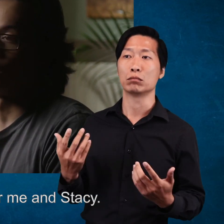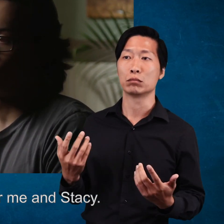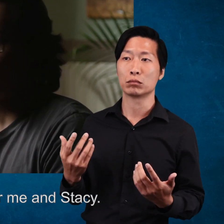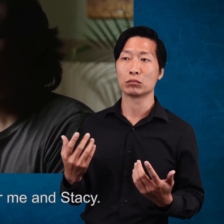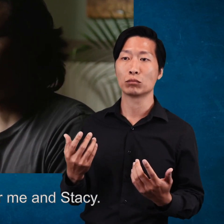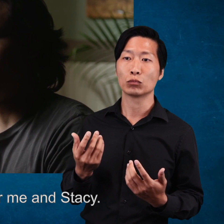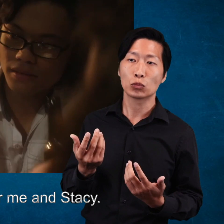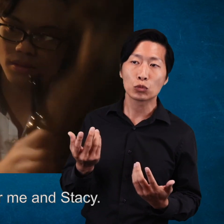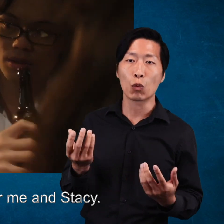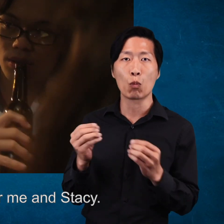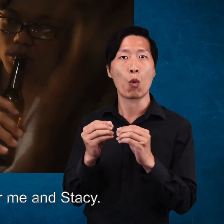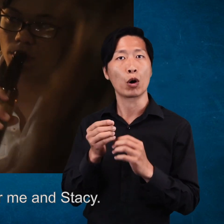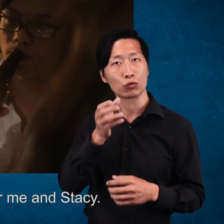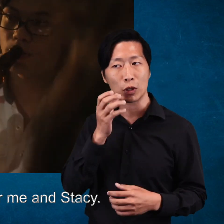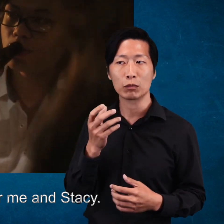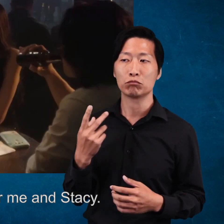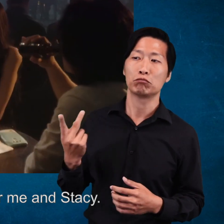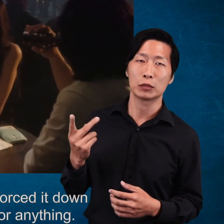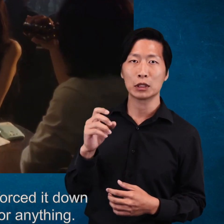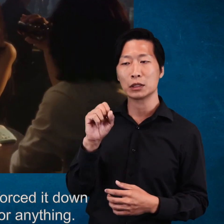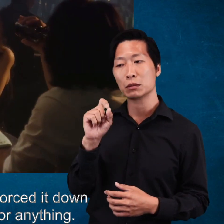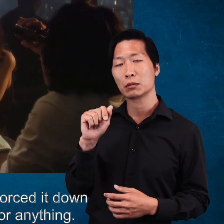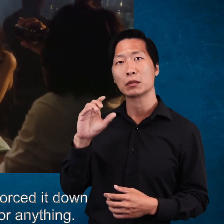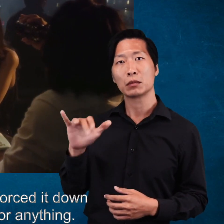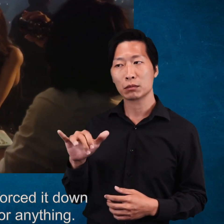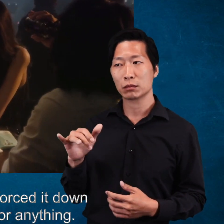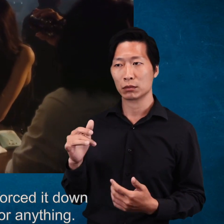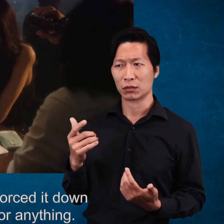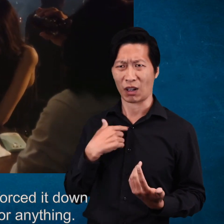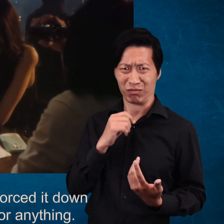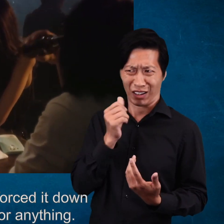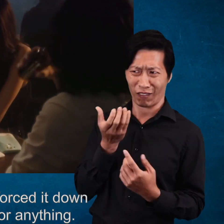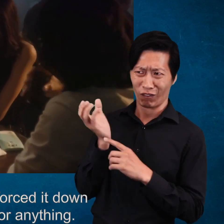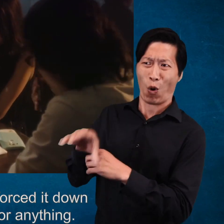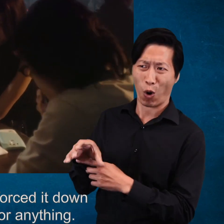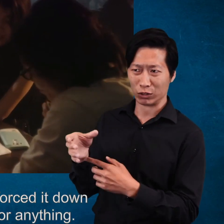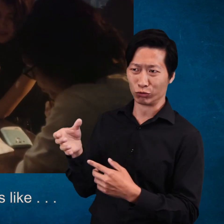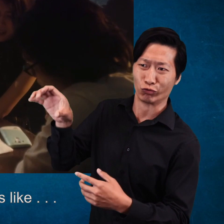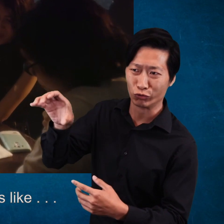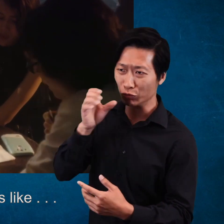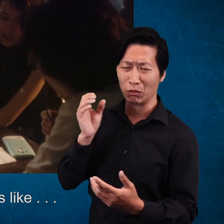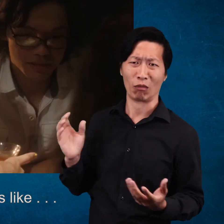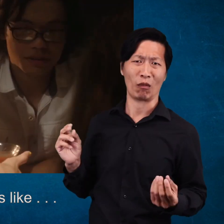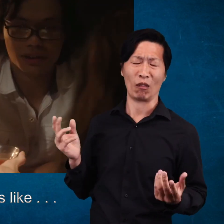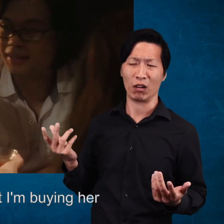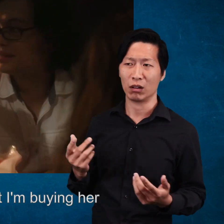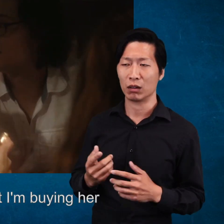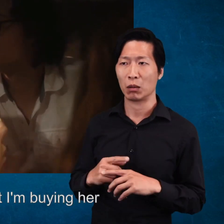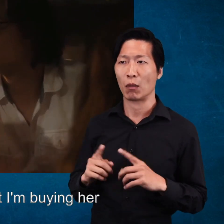some drinks for me and Stacy. It's not like I forced them down her throat or anything. It's